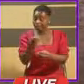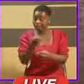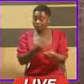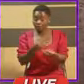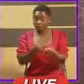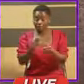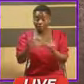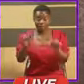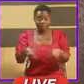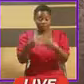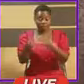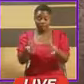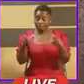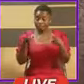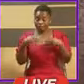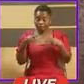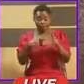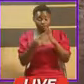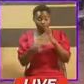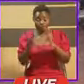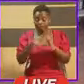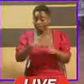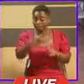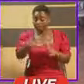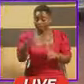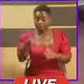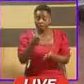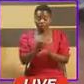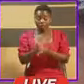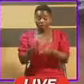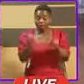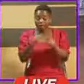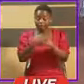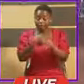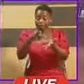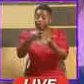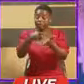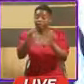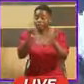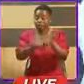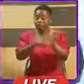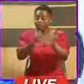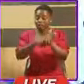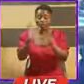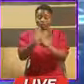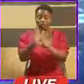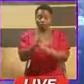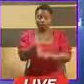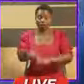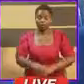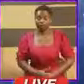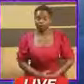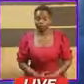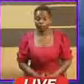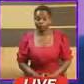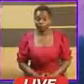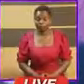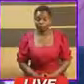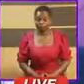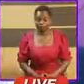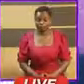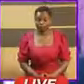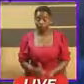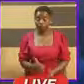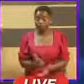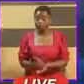mbeera eno mu kitundu kyabwe kubanga nabo bawa omusolo omuyitirivu. Nabonna bakola kukkubo lino muyambe abantu b'e